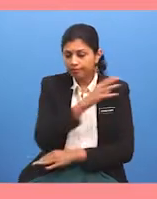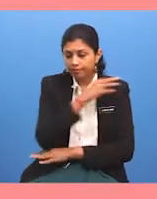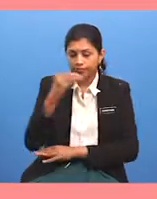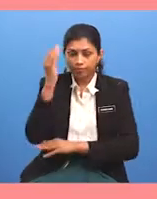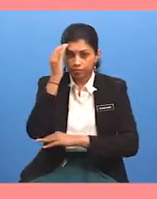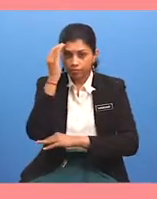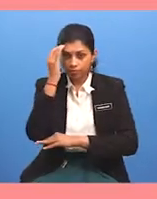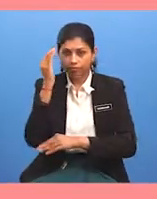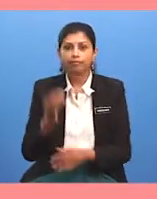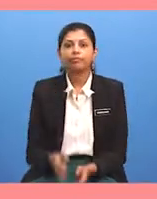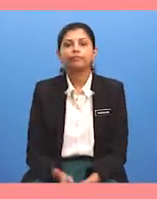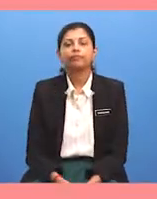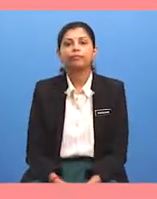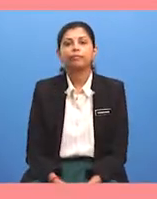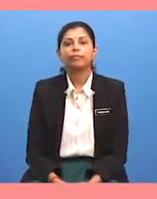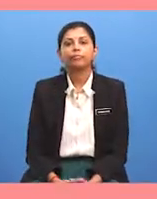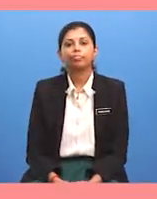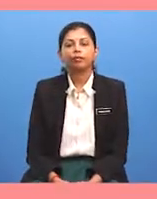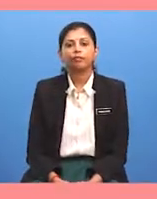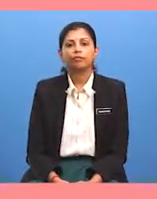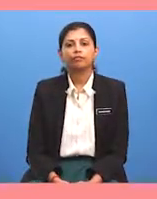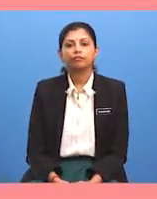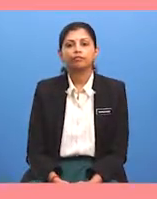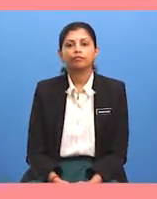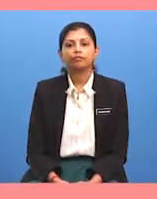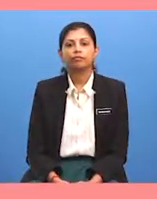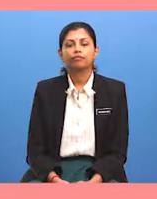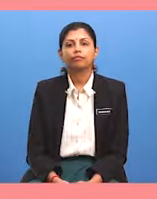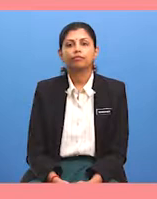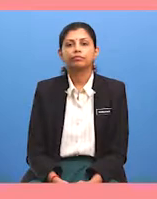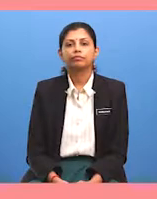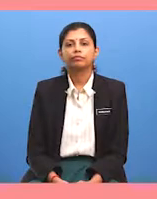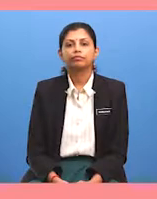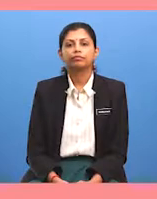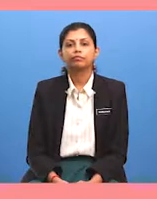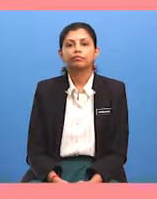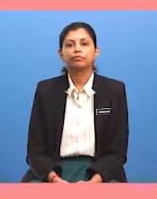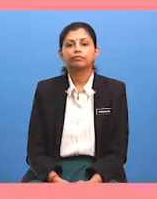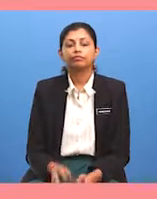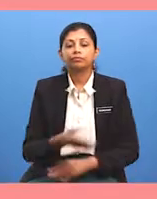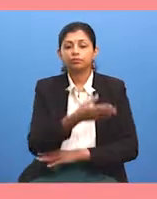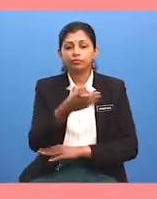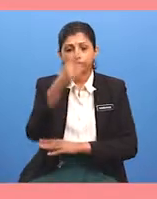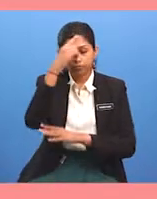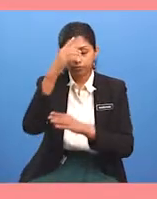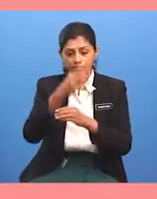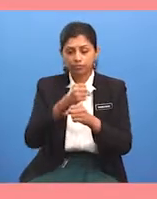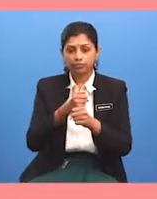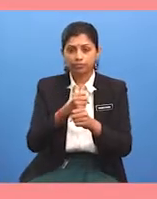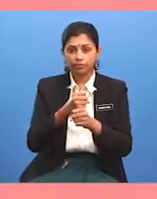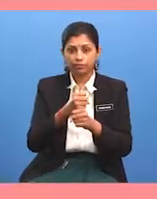charitable efforts. In this question, candidates need to summarize